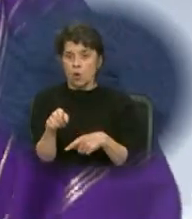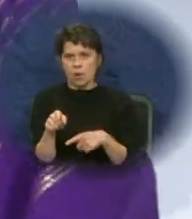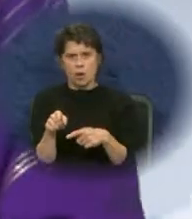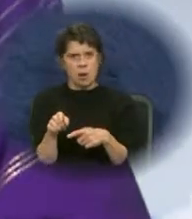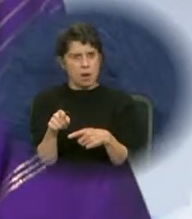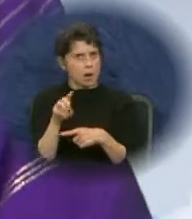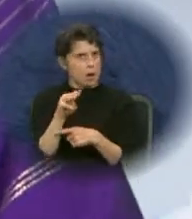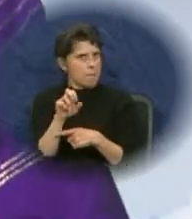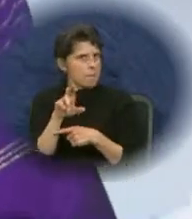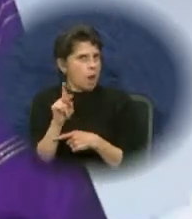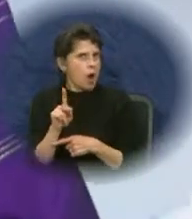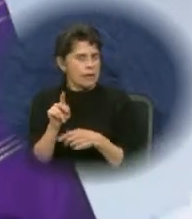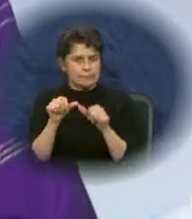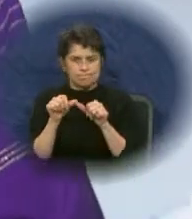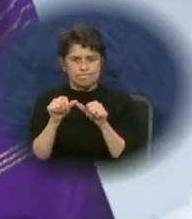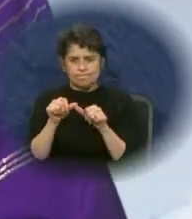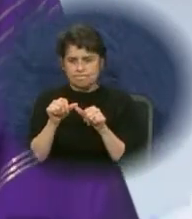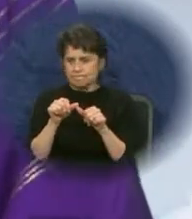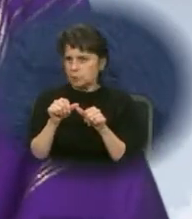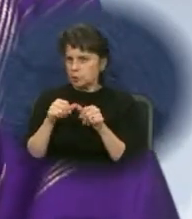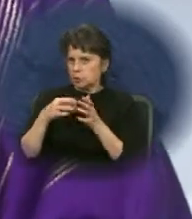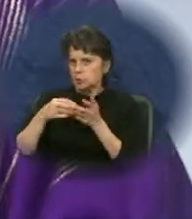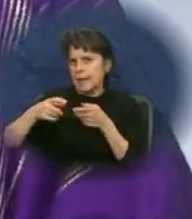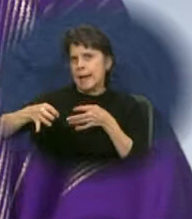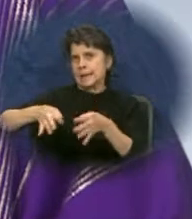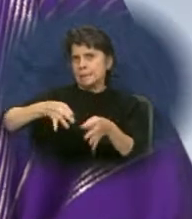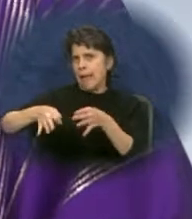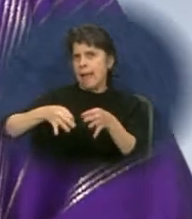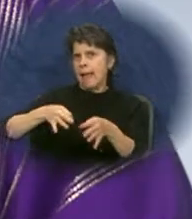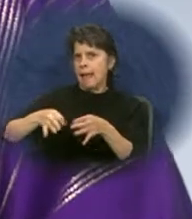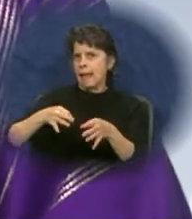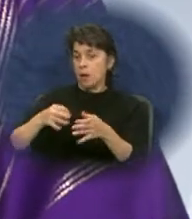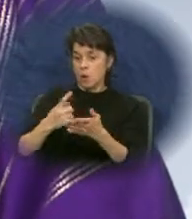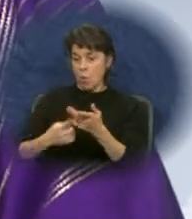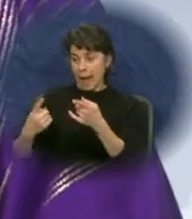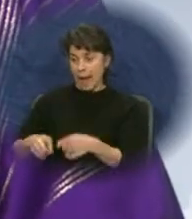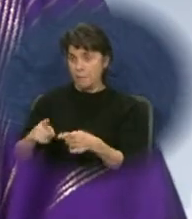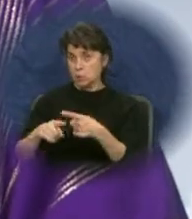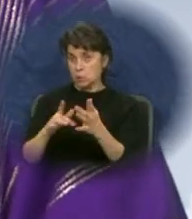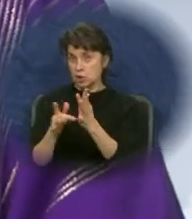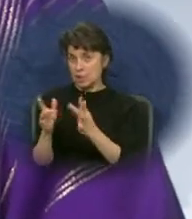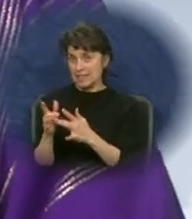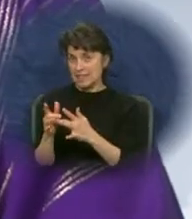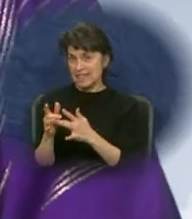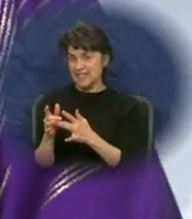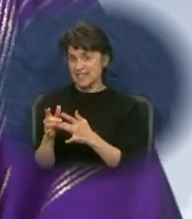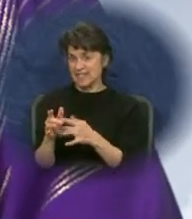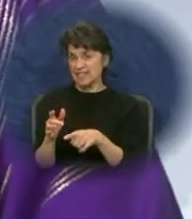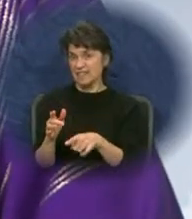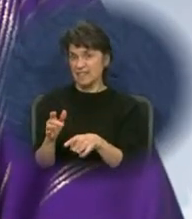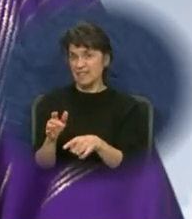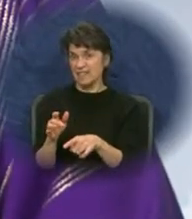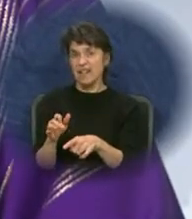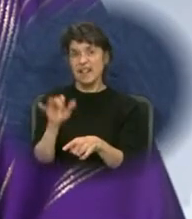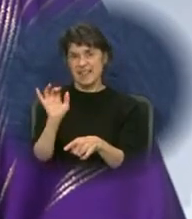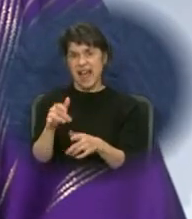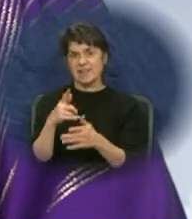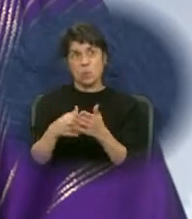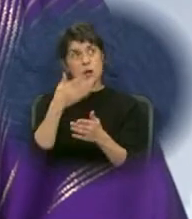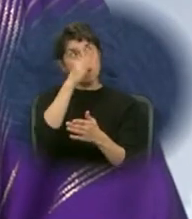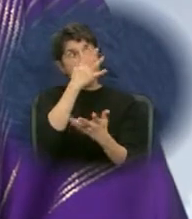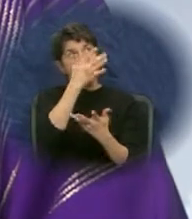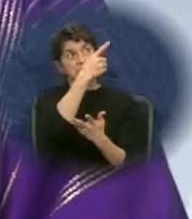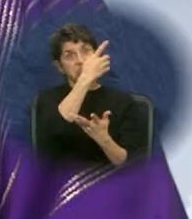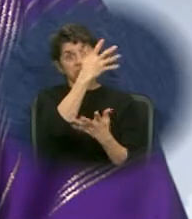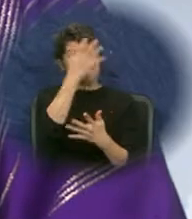that all that happened with Jesus would be the beginning of God's plan for salvation, that rescue mission that ever